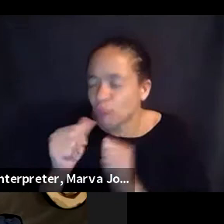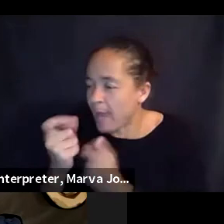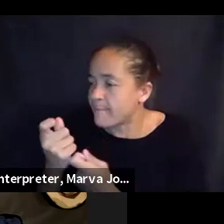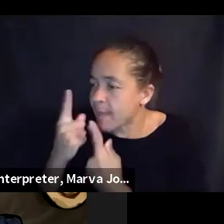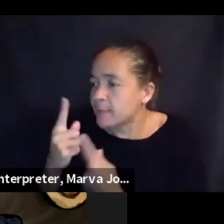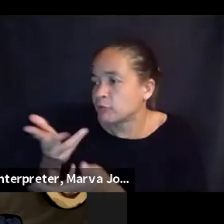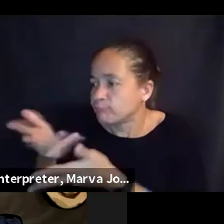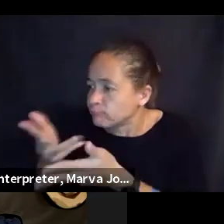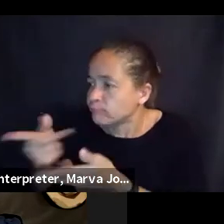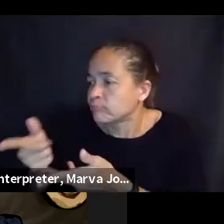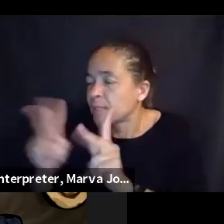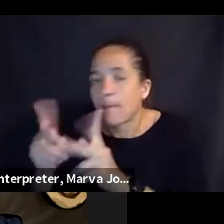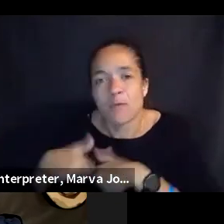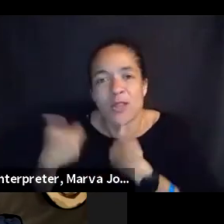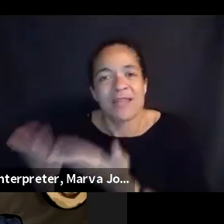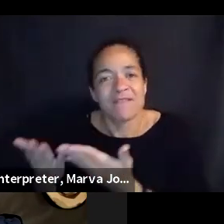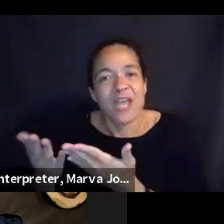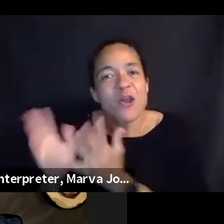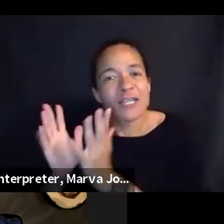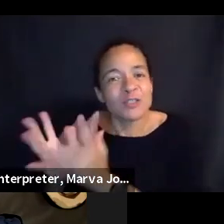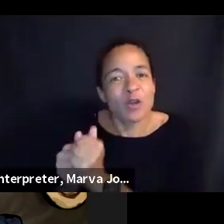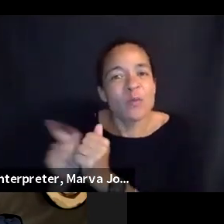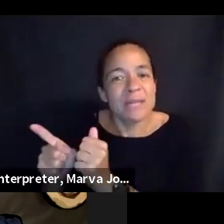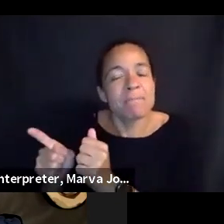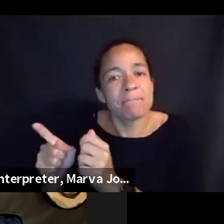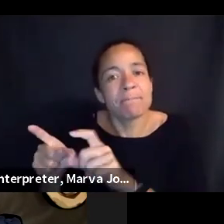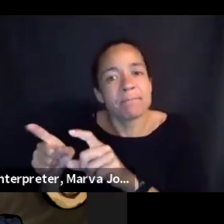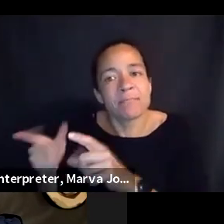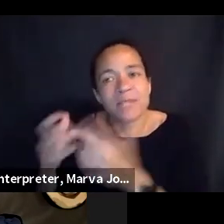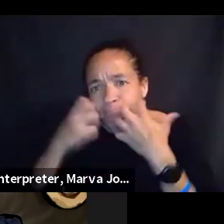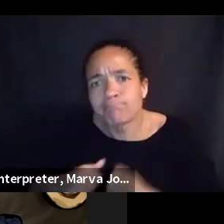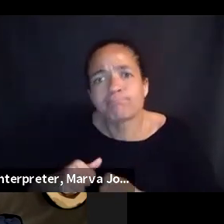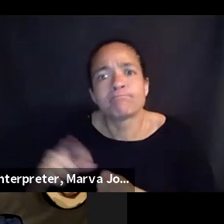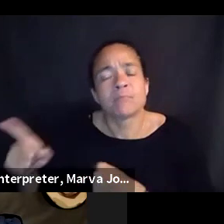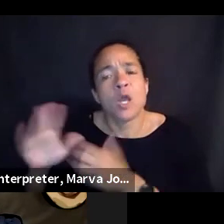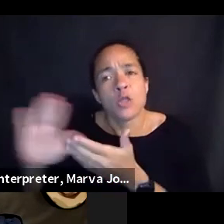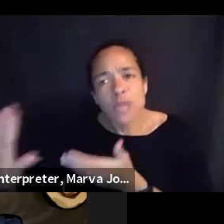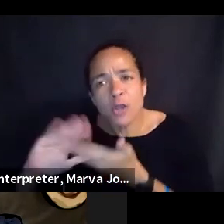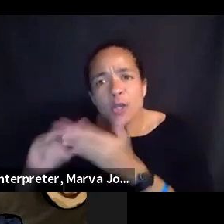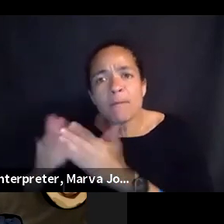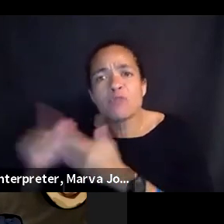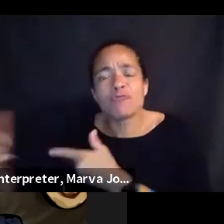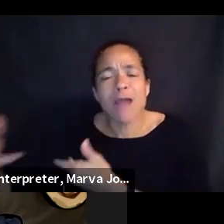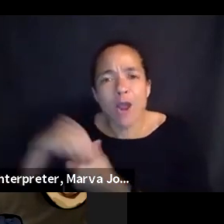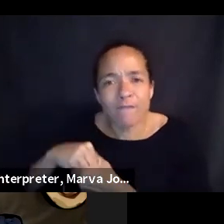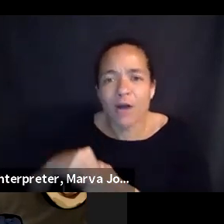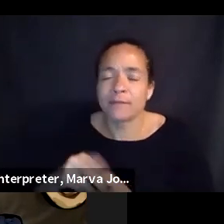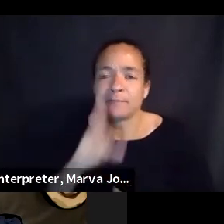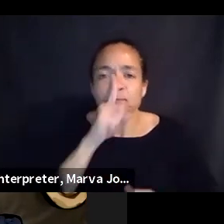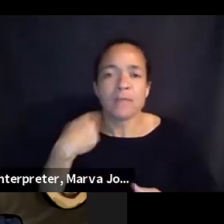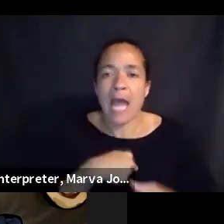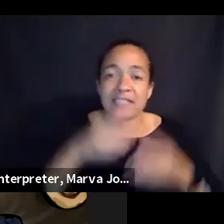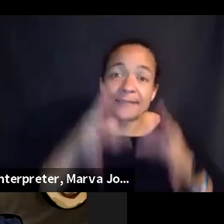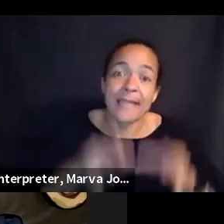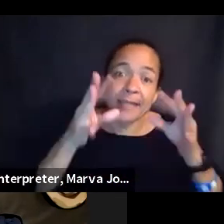they're coming from. And we're talking to them like they're important and this is their community too, and they're involved. It's not us making decisions and letting them